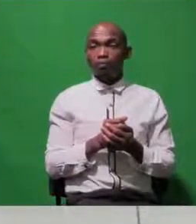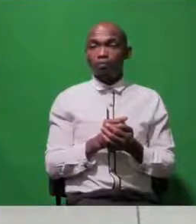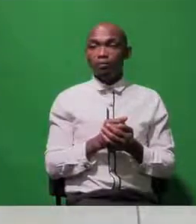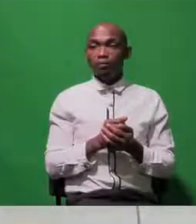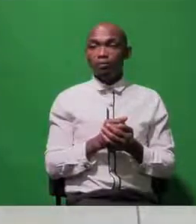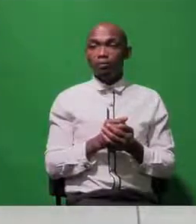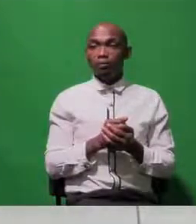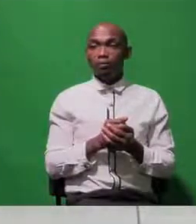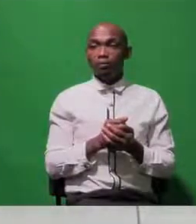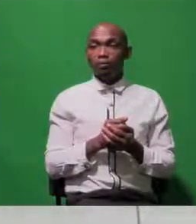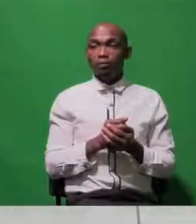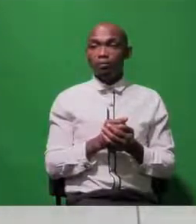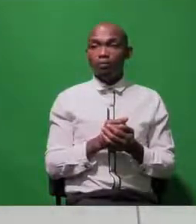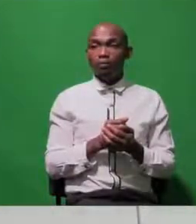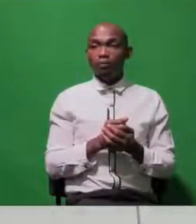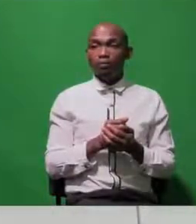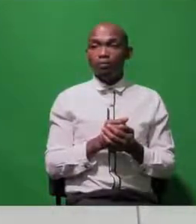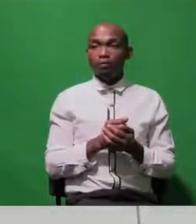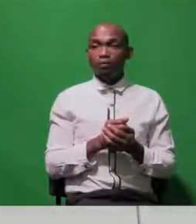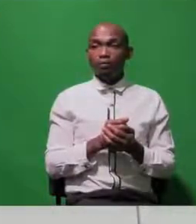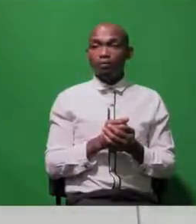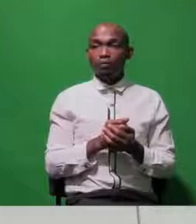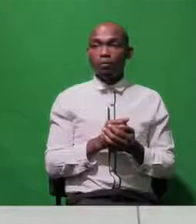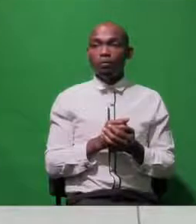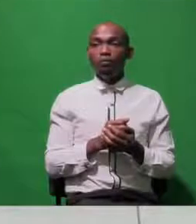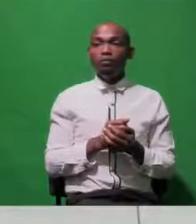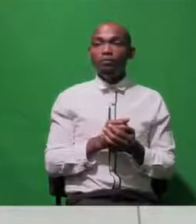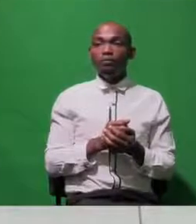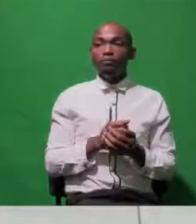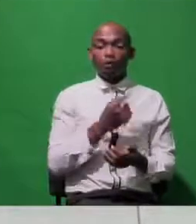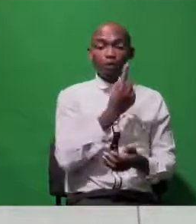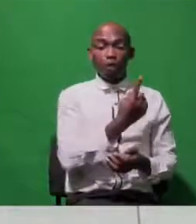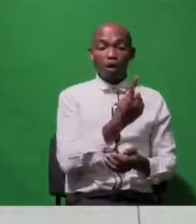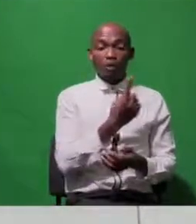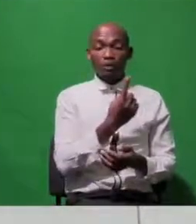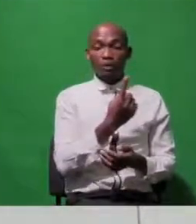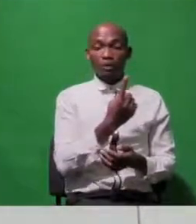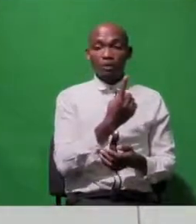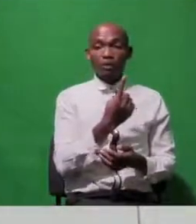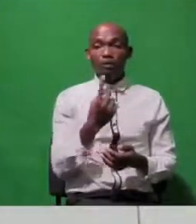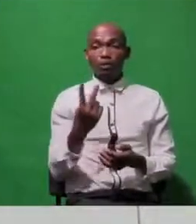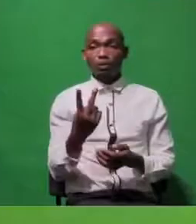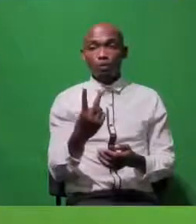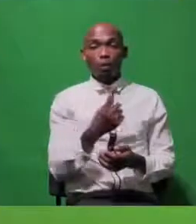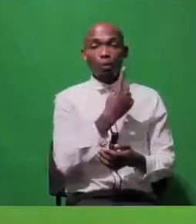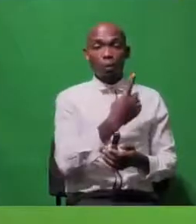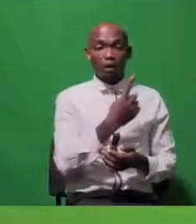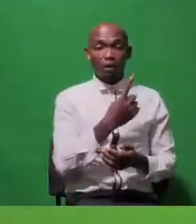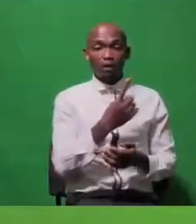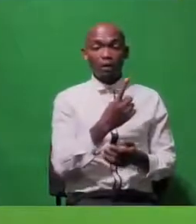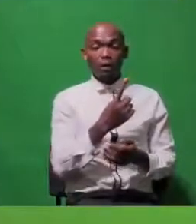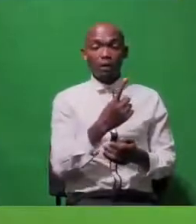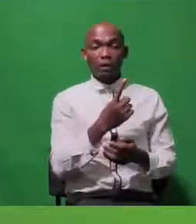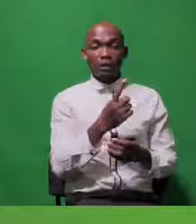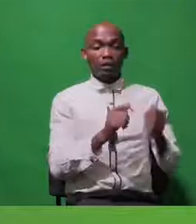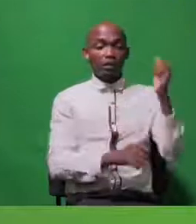1, 1, 2. 1, 2 means 1 represent x value,